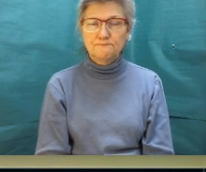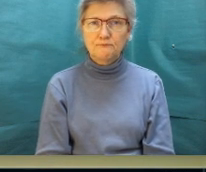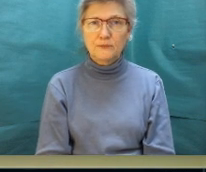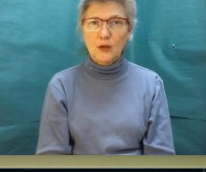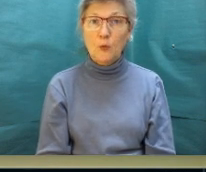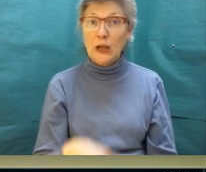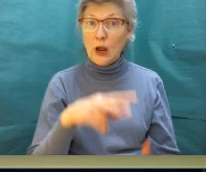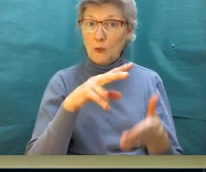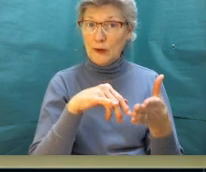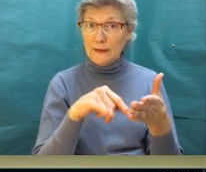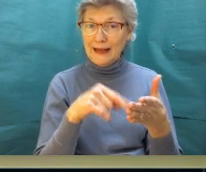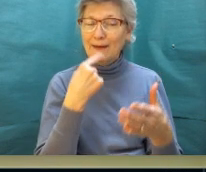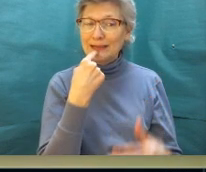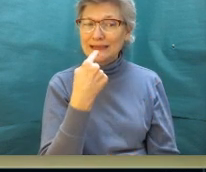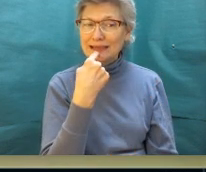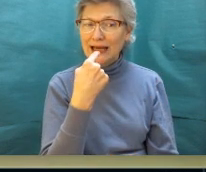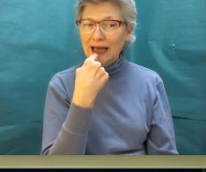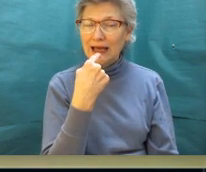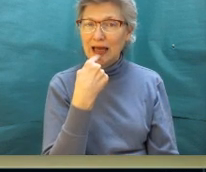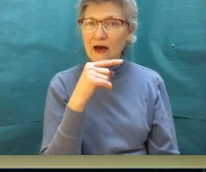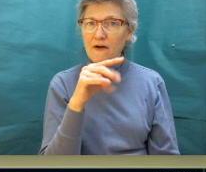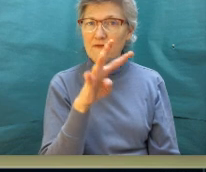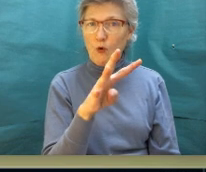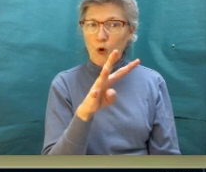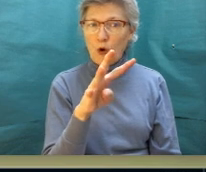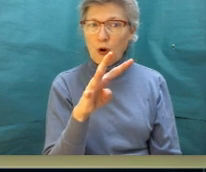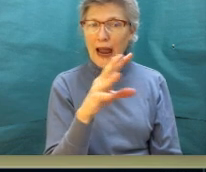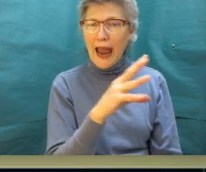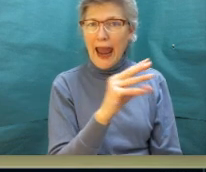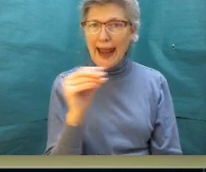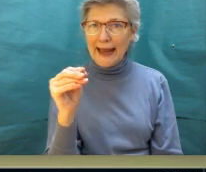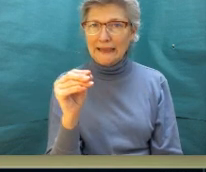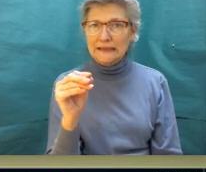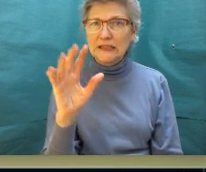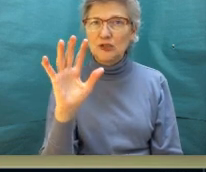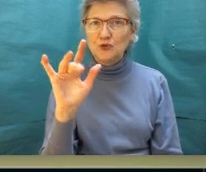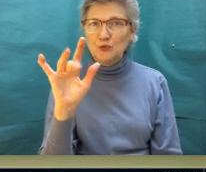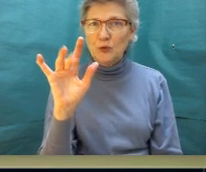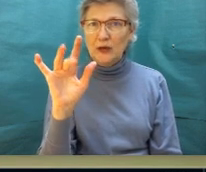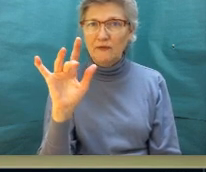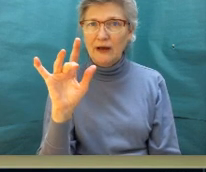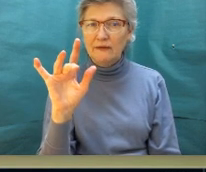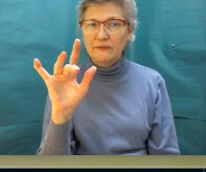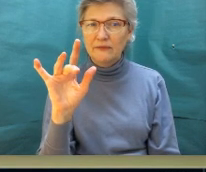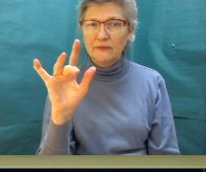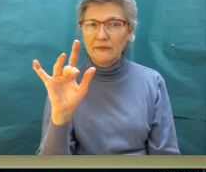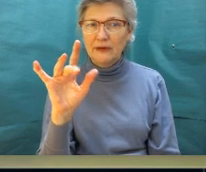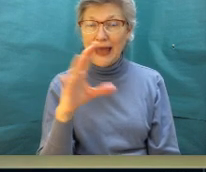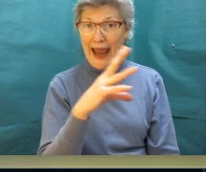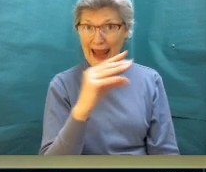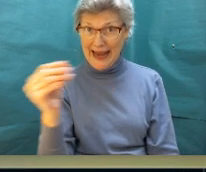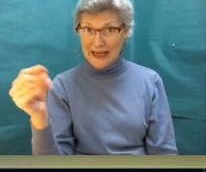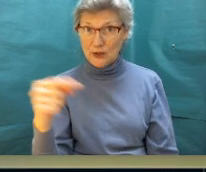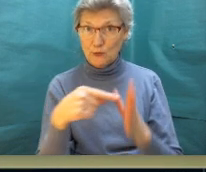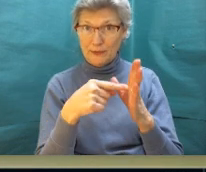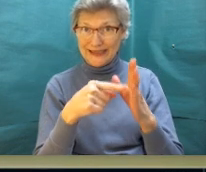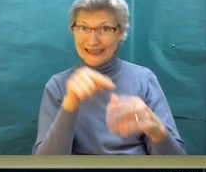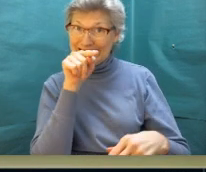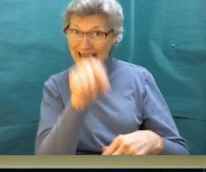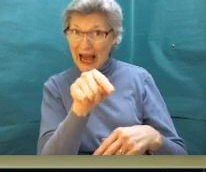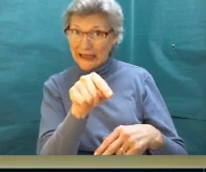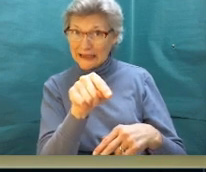I read this, I would read it as 4 and that and is representing my